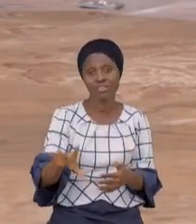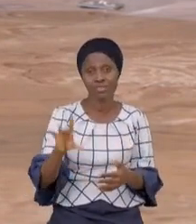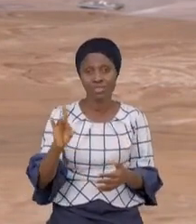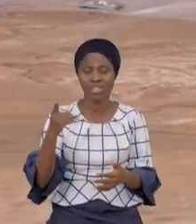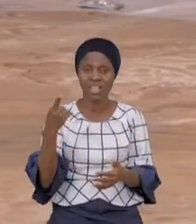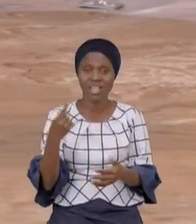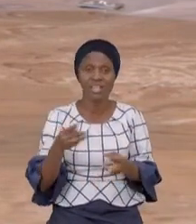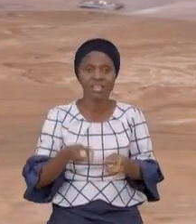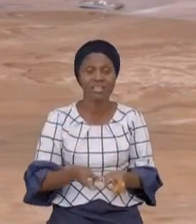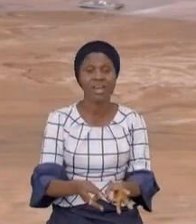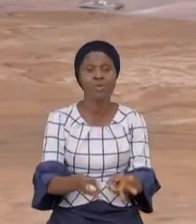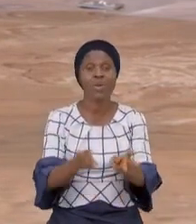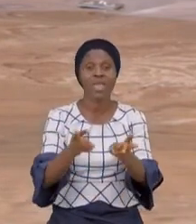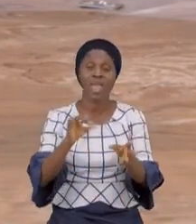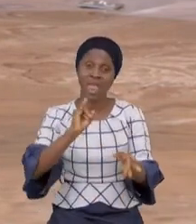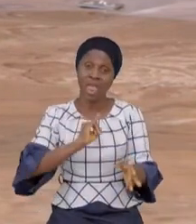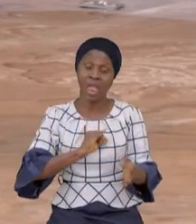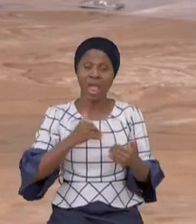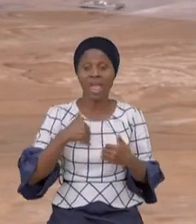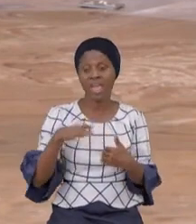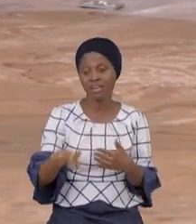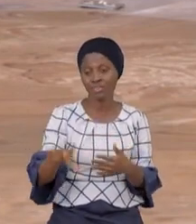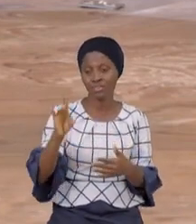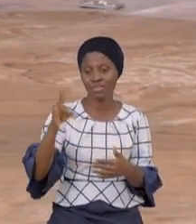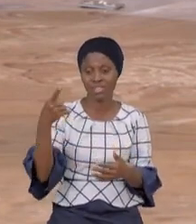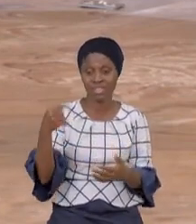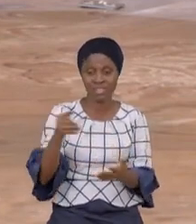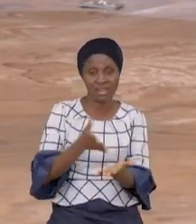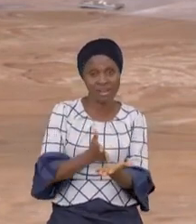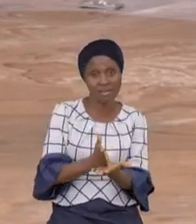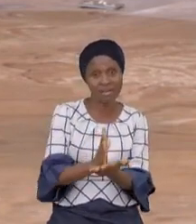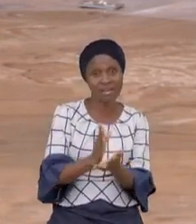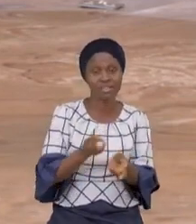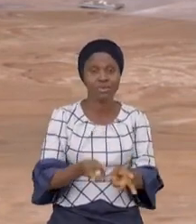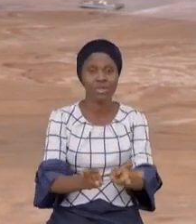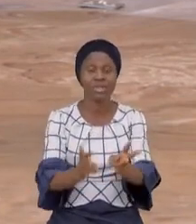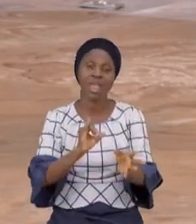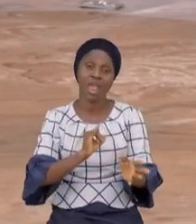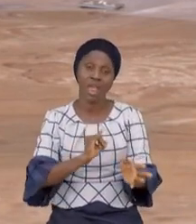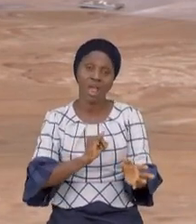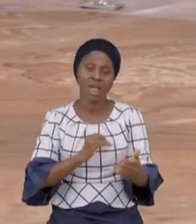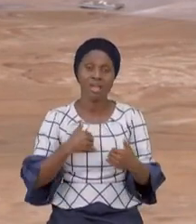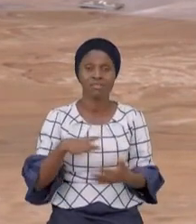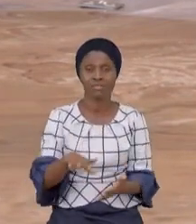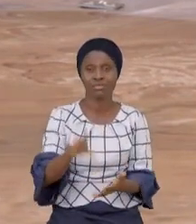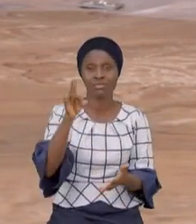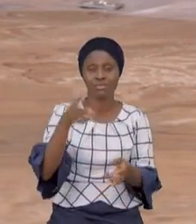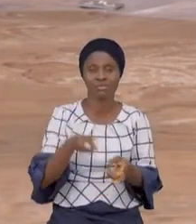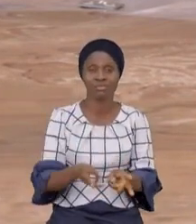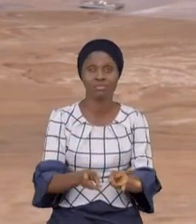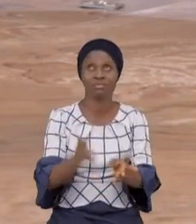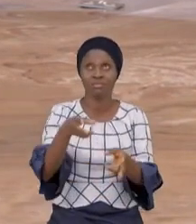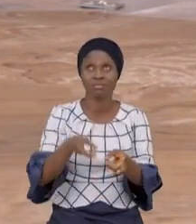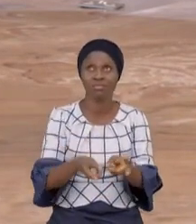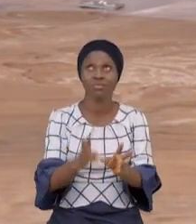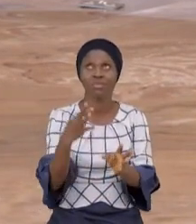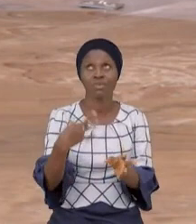have chosen the way. I have chosen the way of